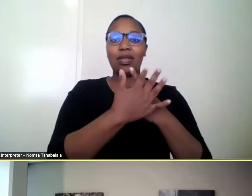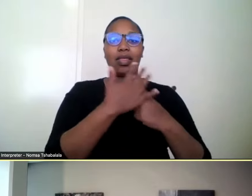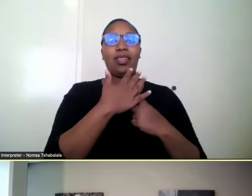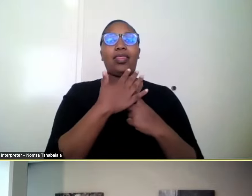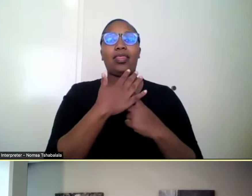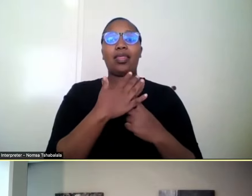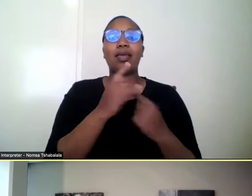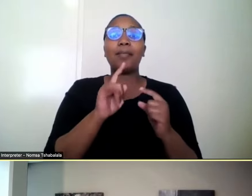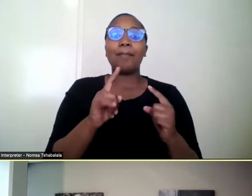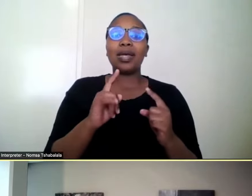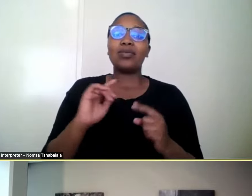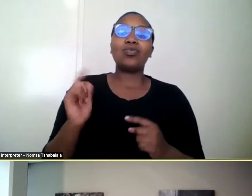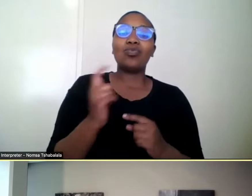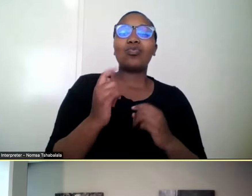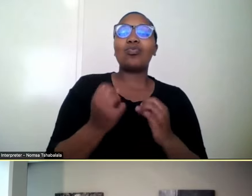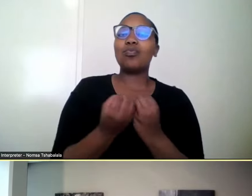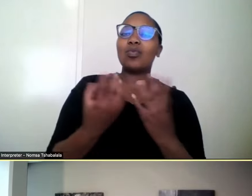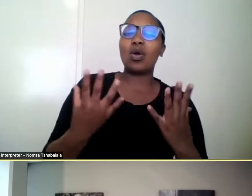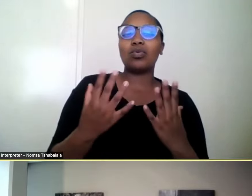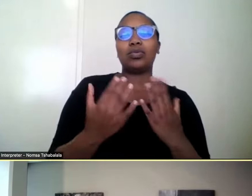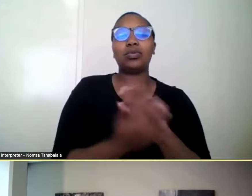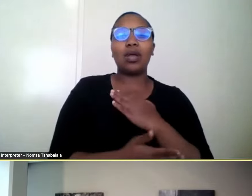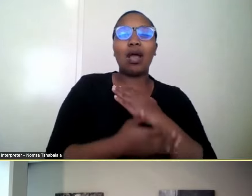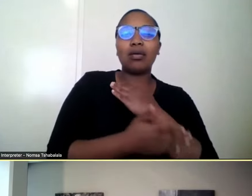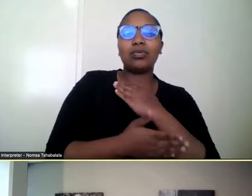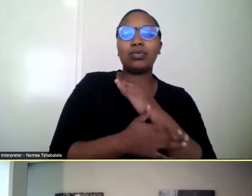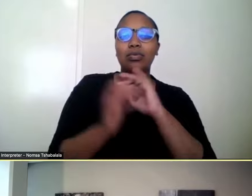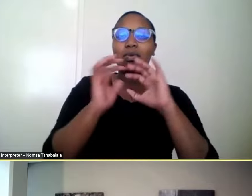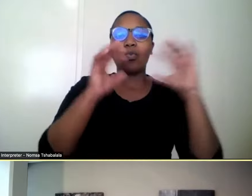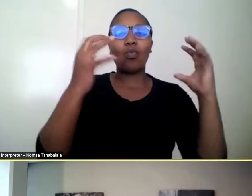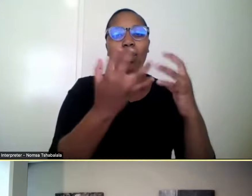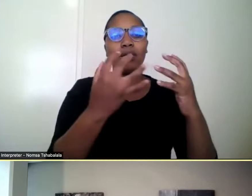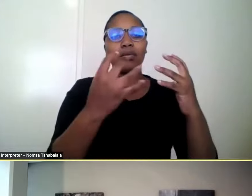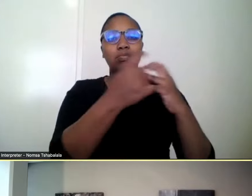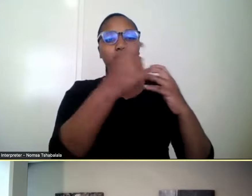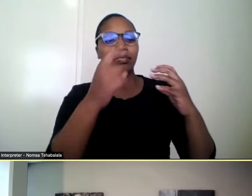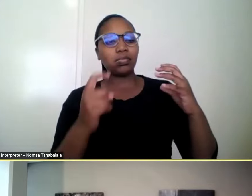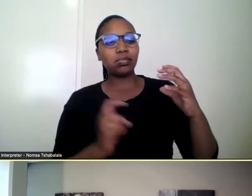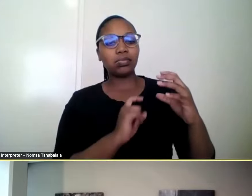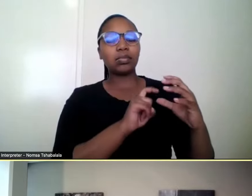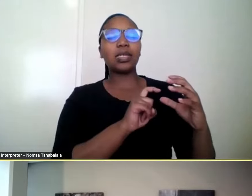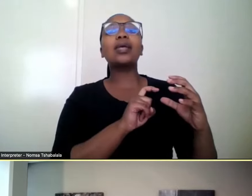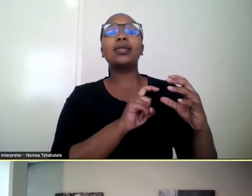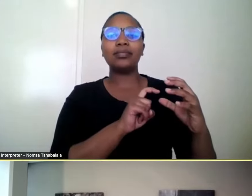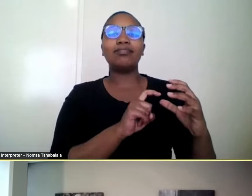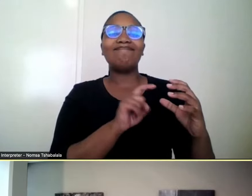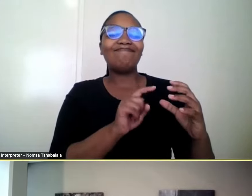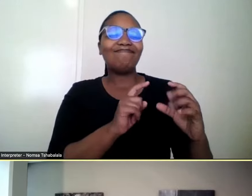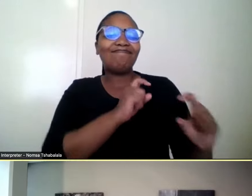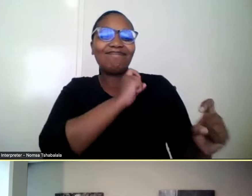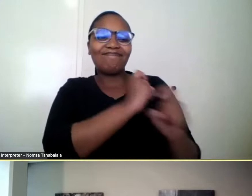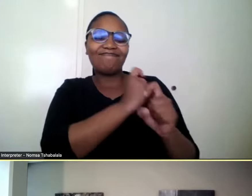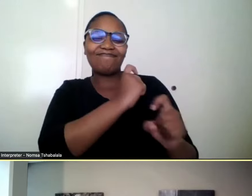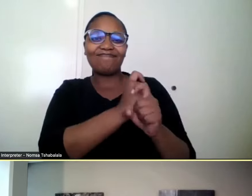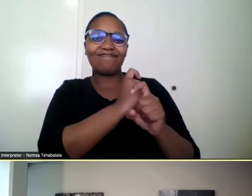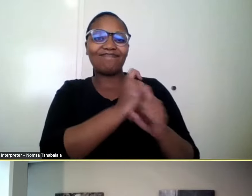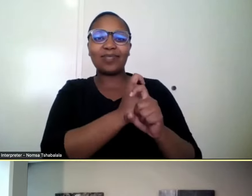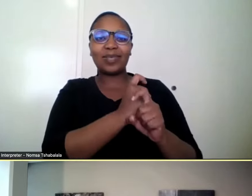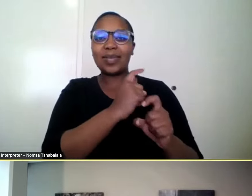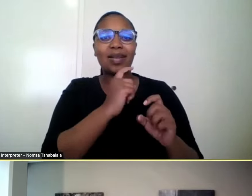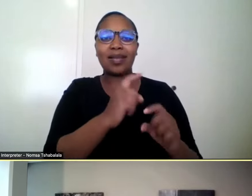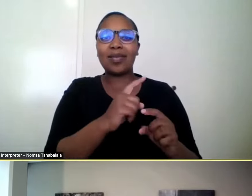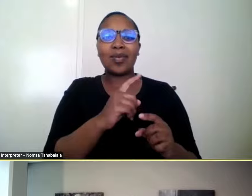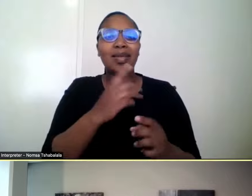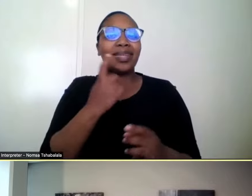around the world and could be a potential role, but that's difficult, if not impossible, to